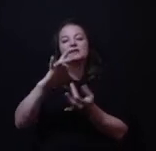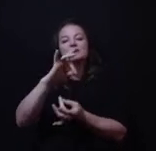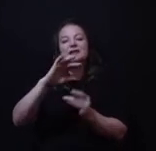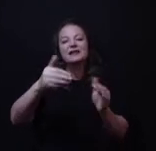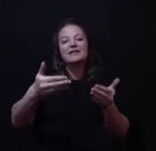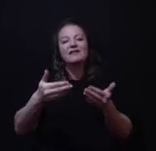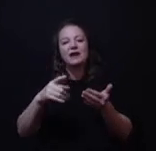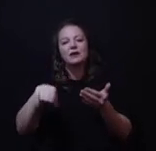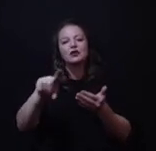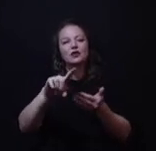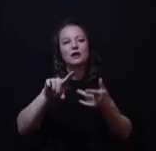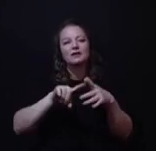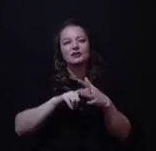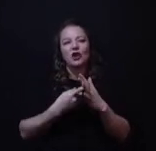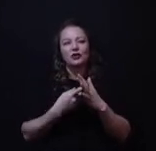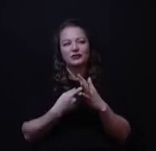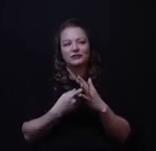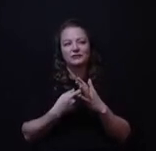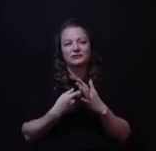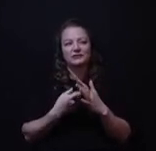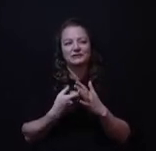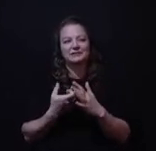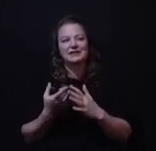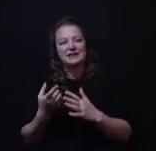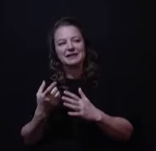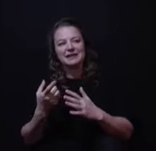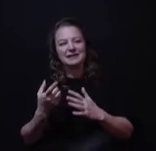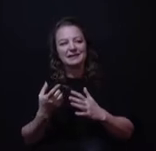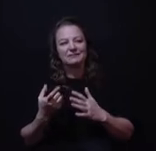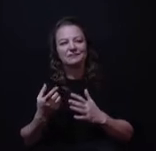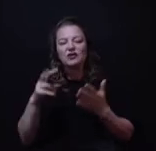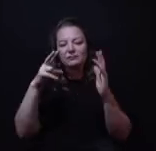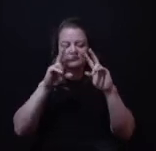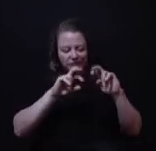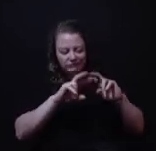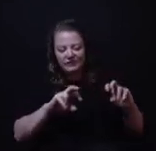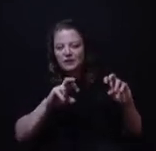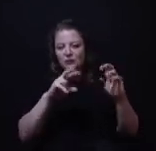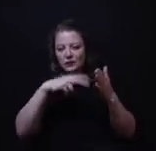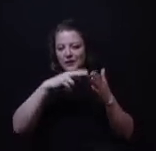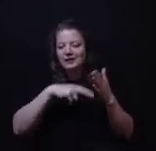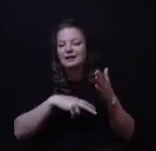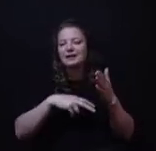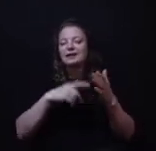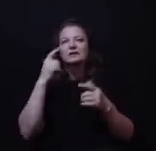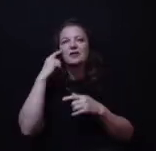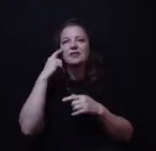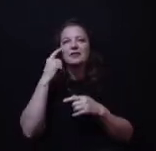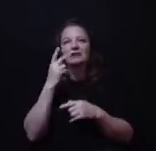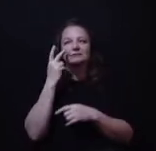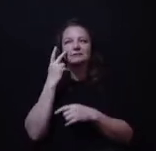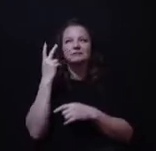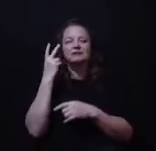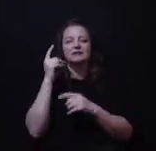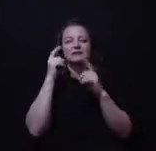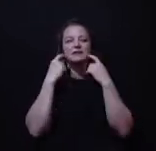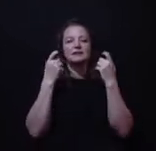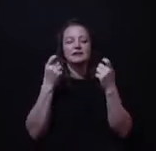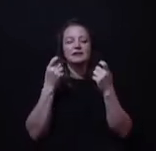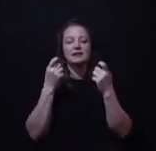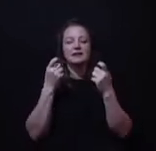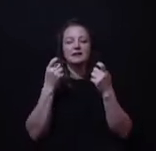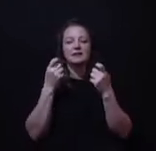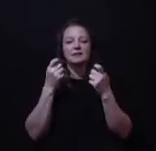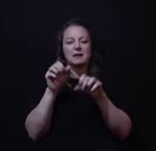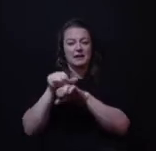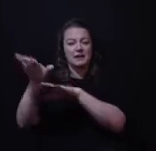digging. There's something to see, something to learn. So let's go back to our scene. Jesus is on the side of a hill with 11